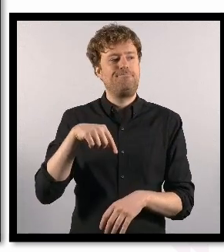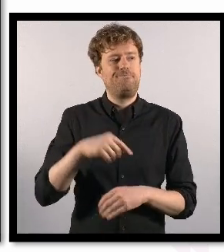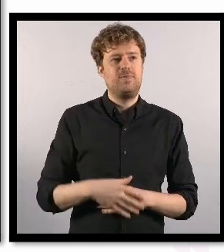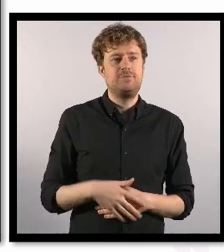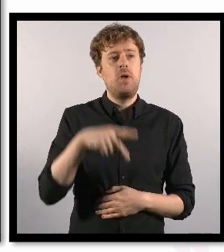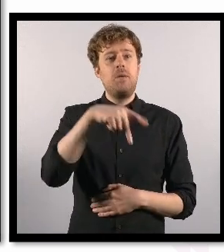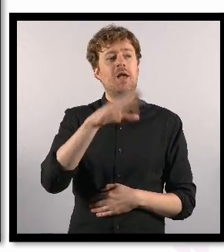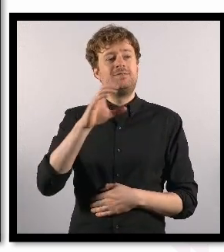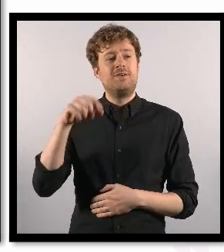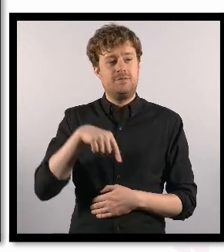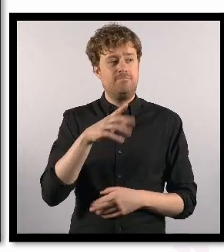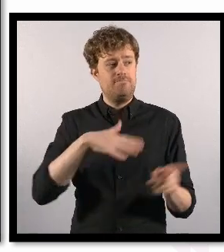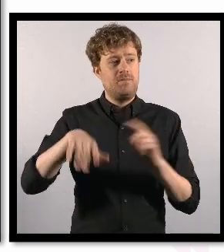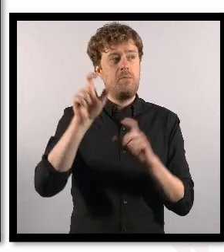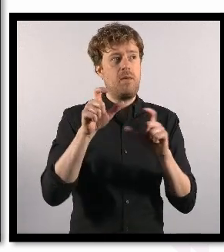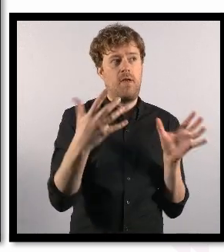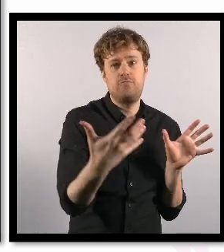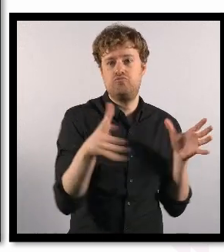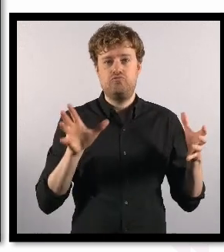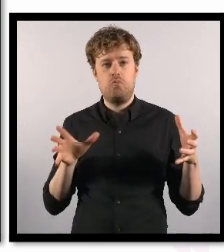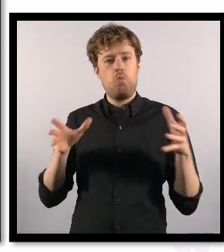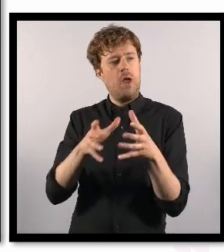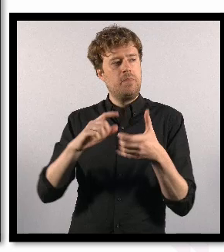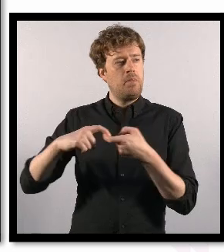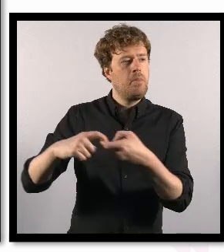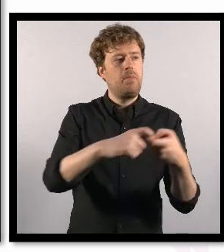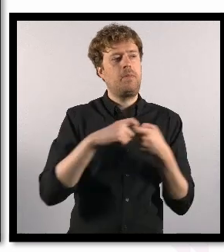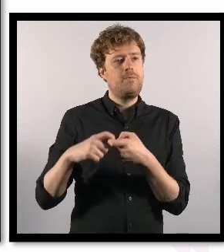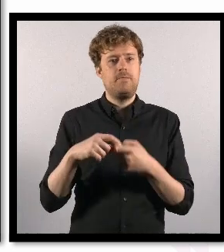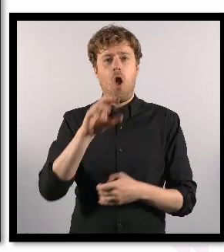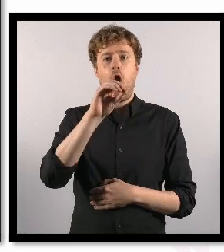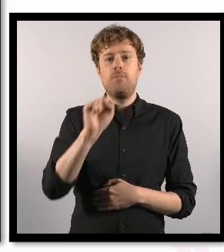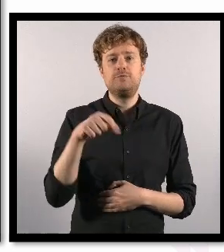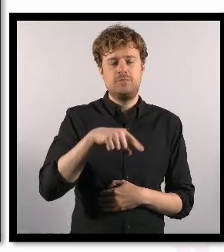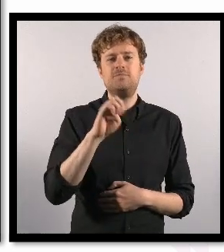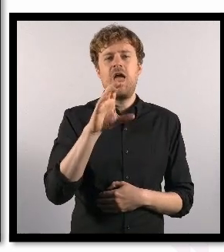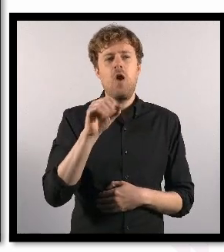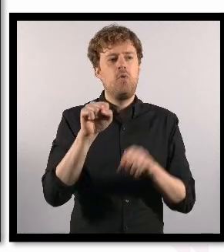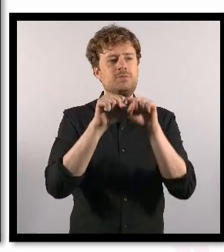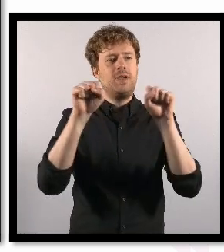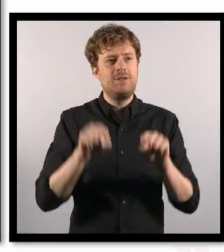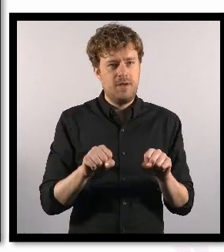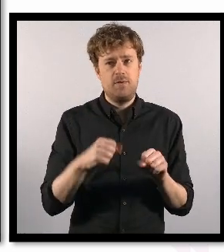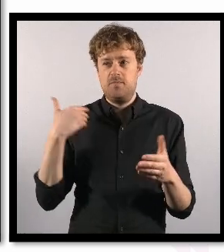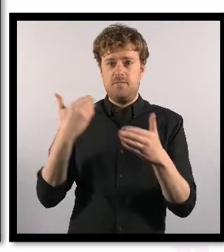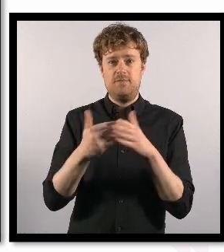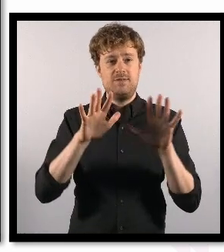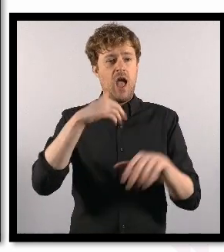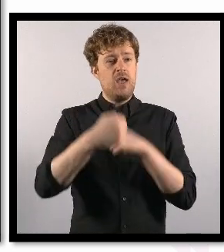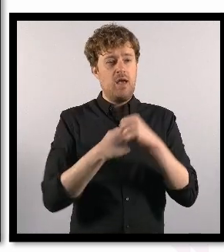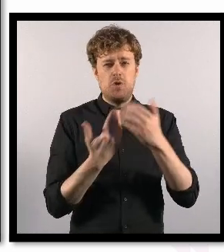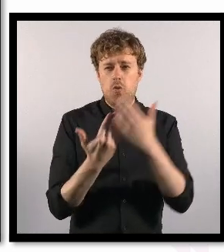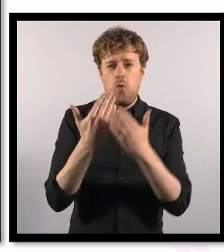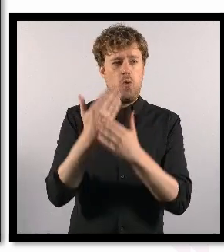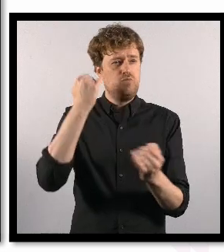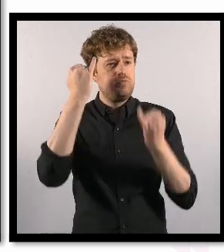and performance of gRPC with the security properties of Swift enables us to bring industry-leading device security